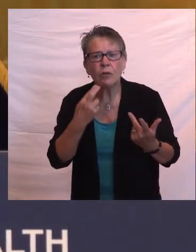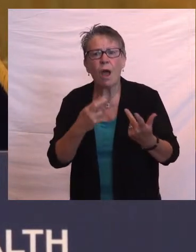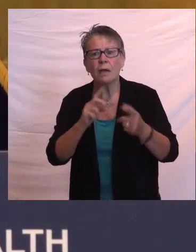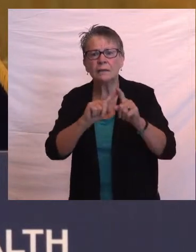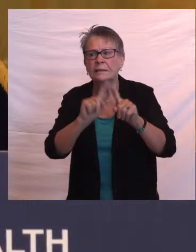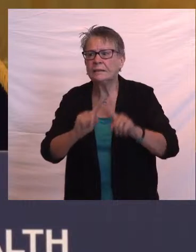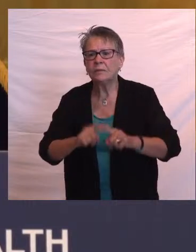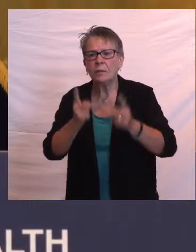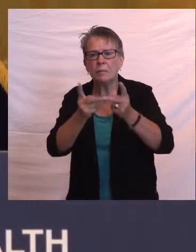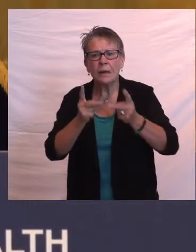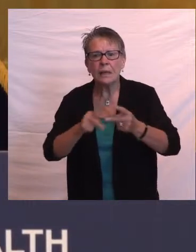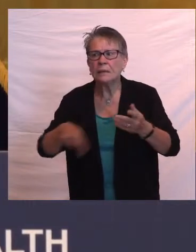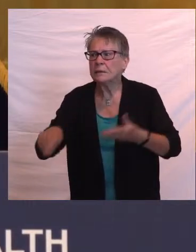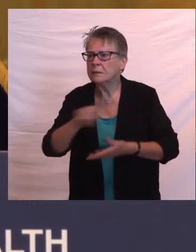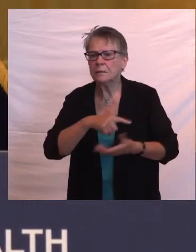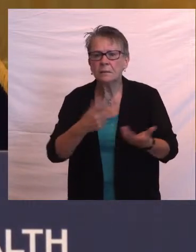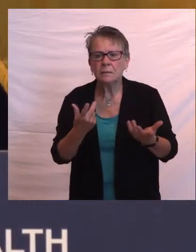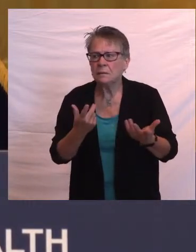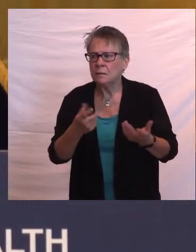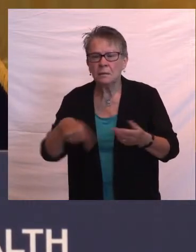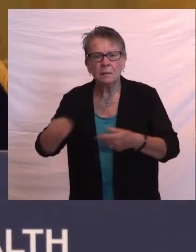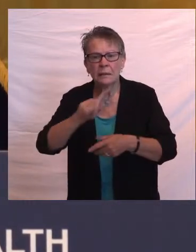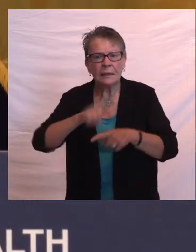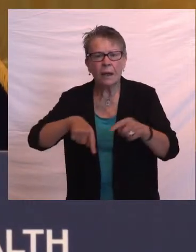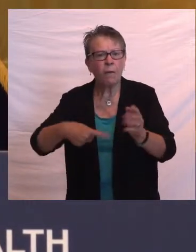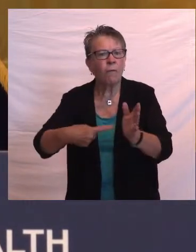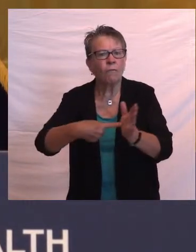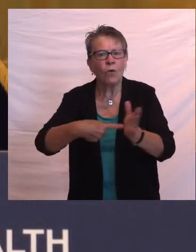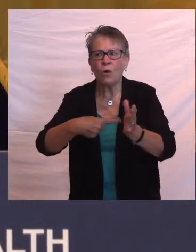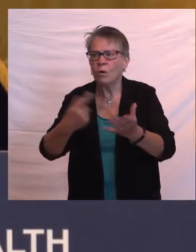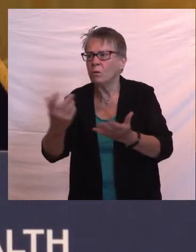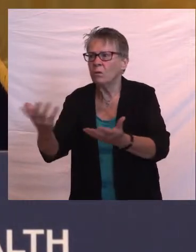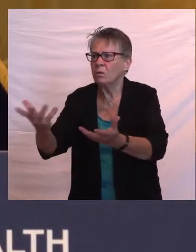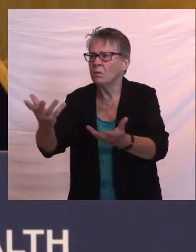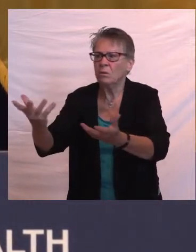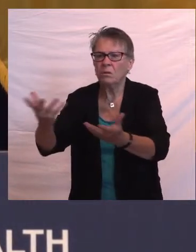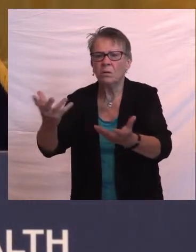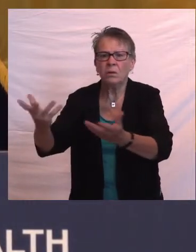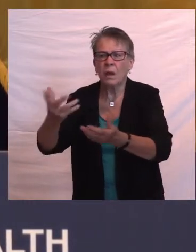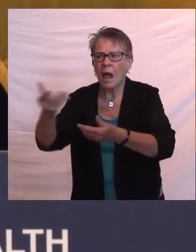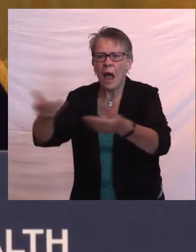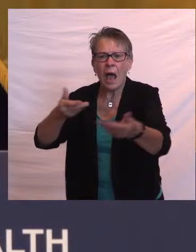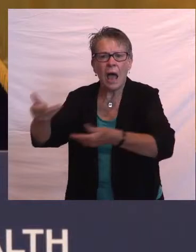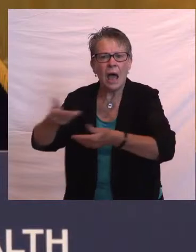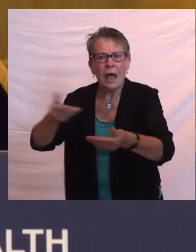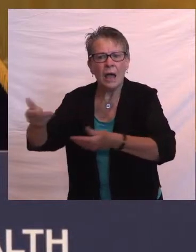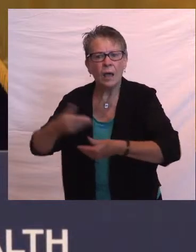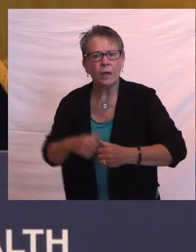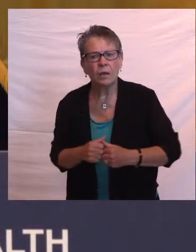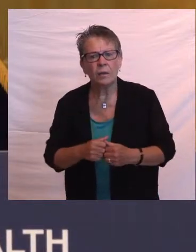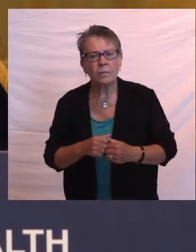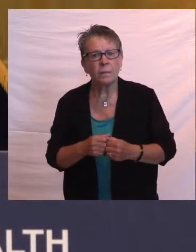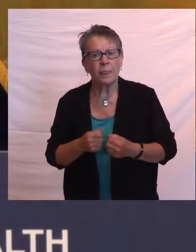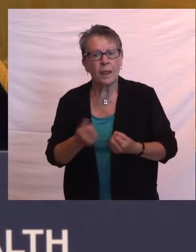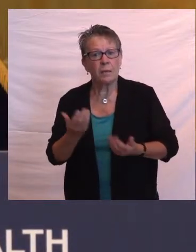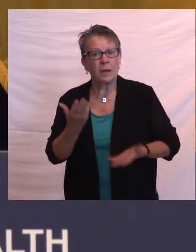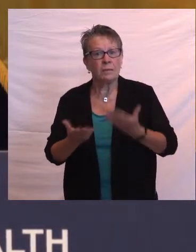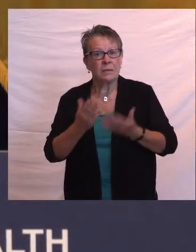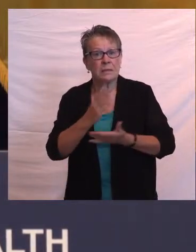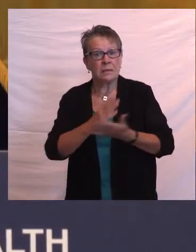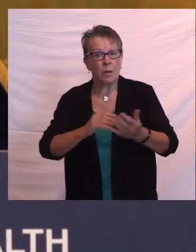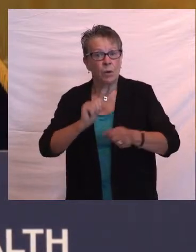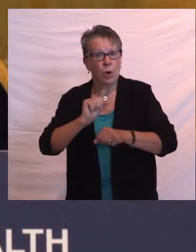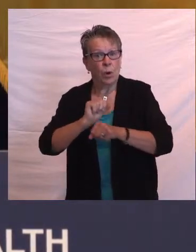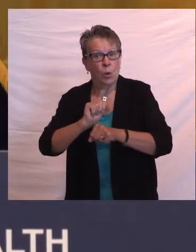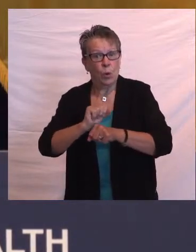a lot of folks over here who are maybe looking for work, may have made a life decision. There's a whole combination of